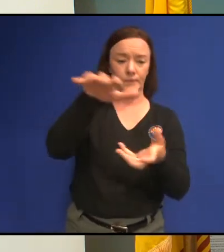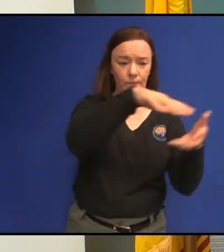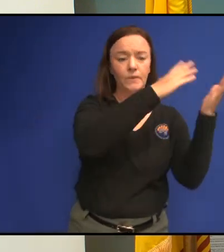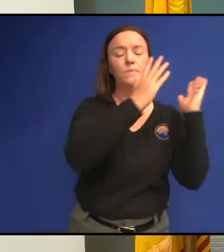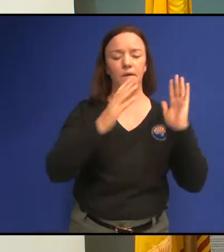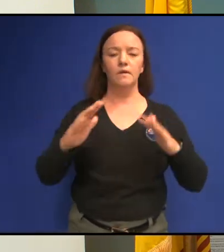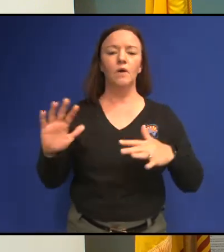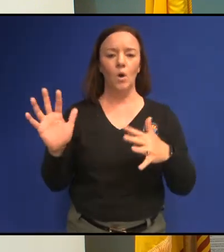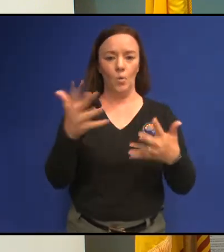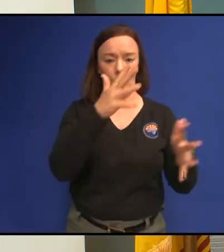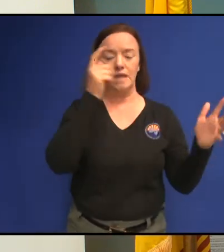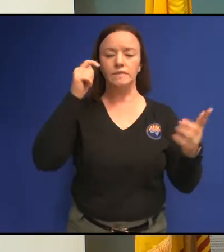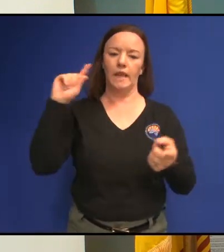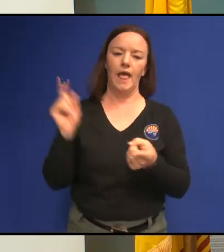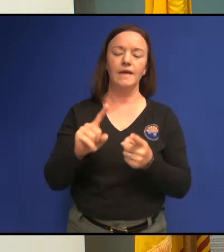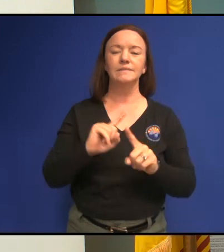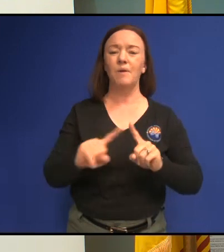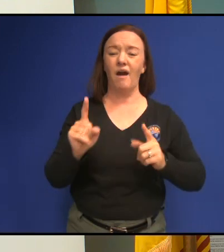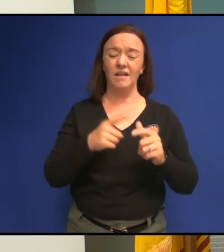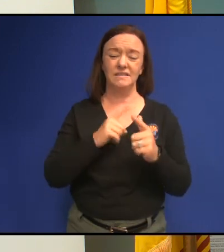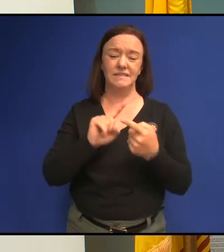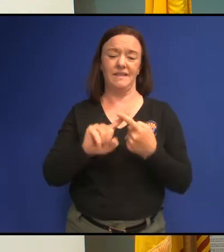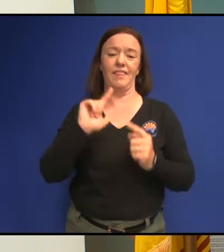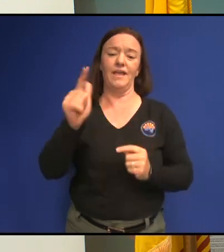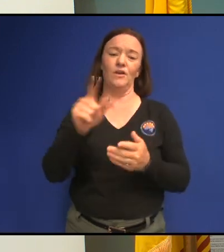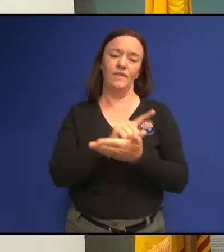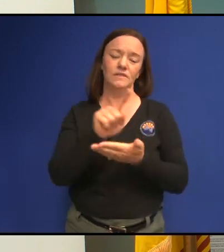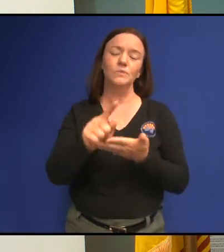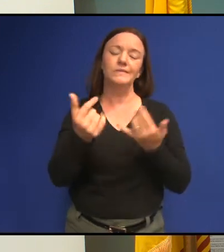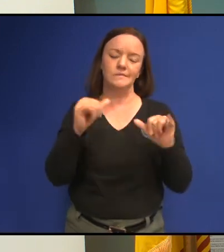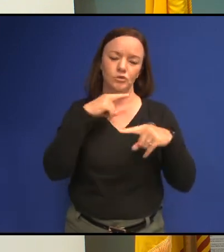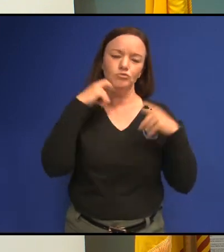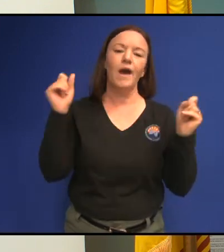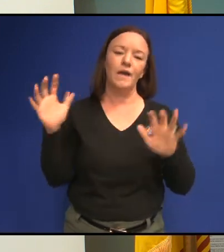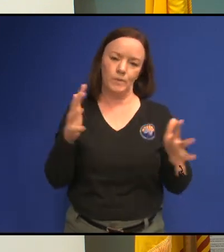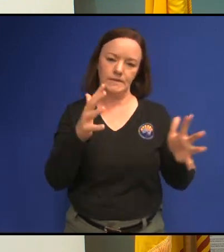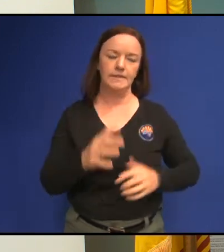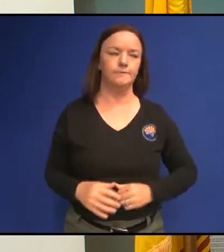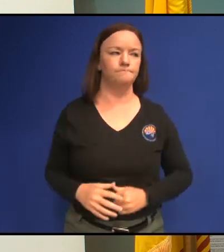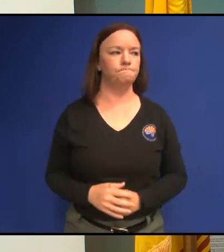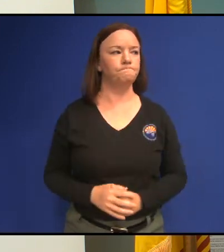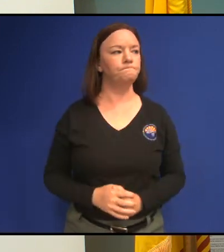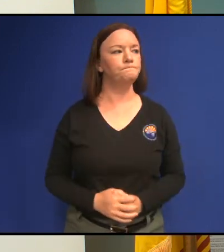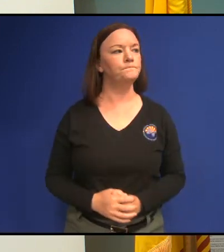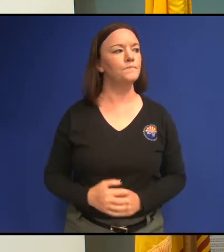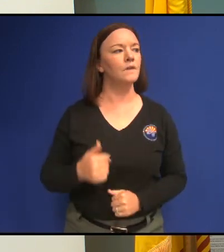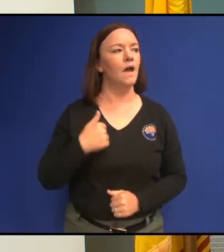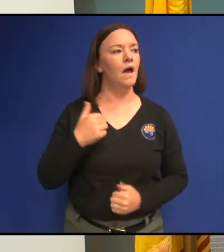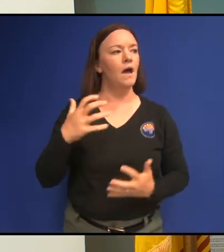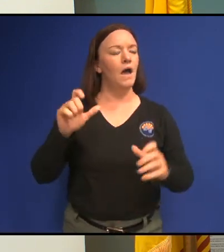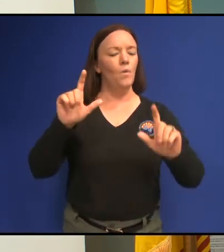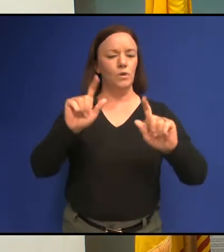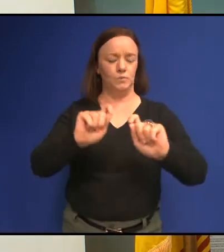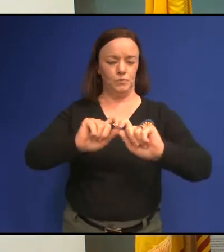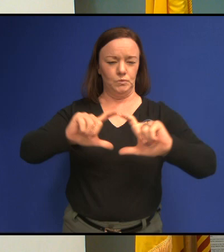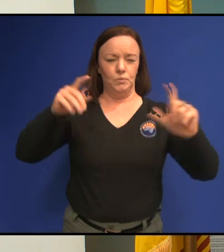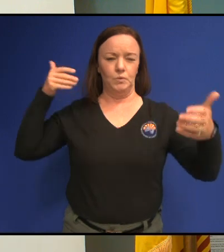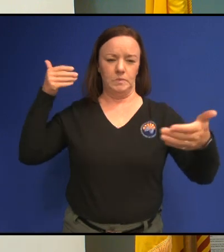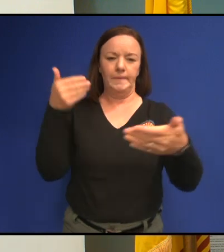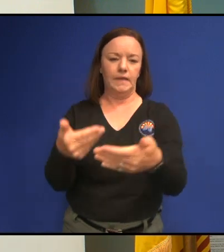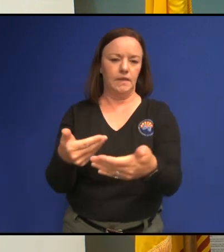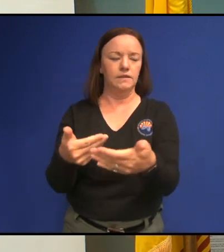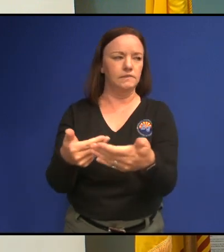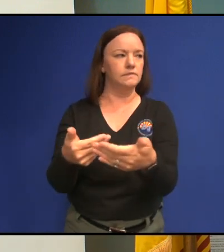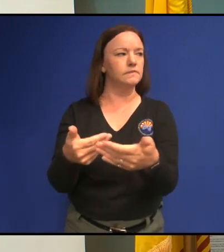this week, we still have to deal with those dry and windy conditions. So I want to zoom in real quickly here. We'll go to the next slide and take a